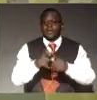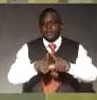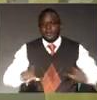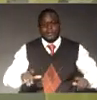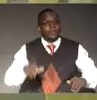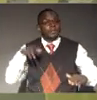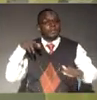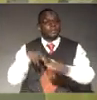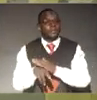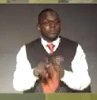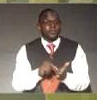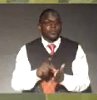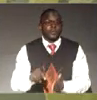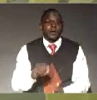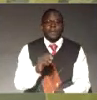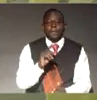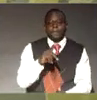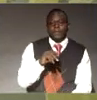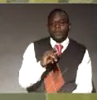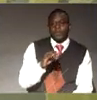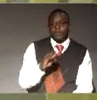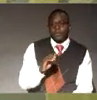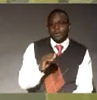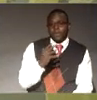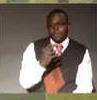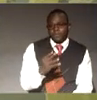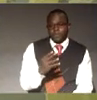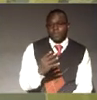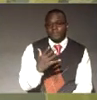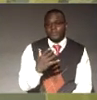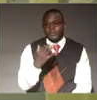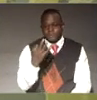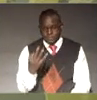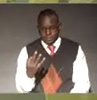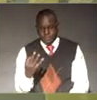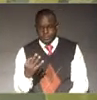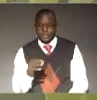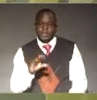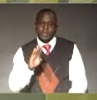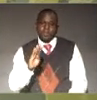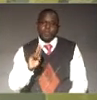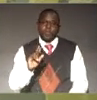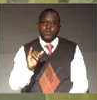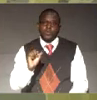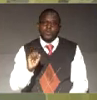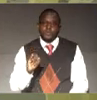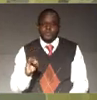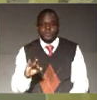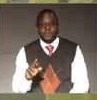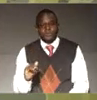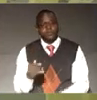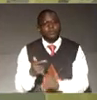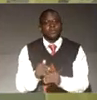illegal purchase of Block 453, Plot 20 in Wustiro by Primrose Constella Muanga from Jack Wavamno